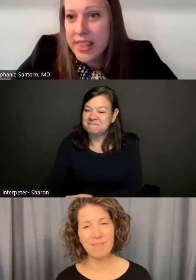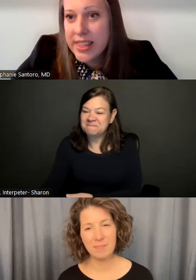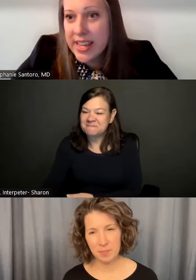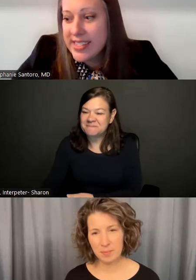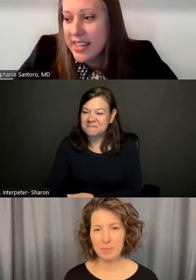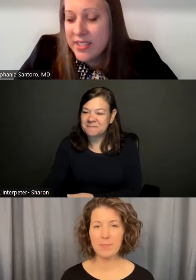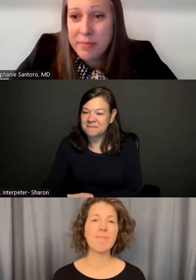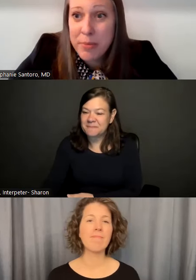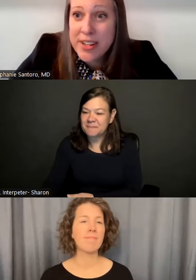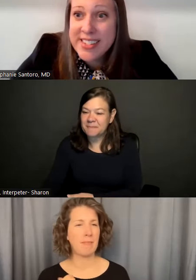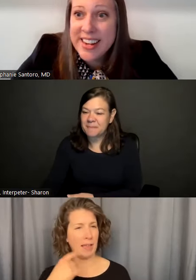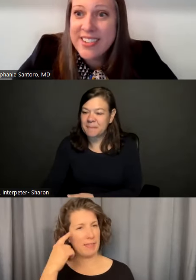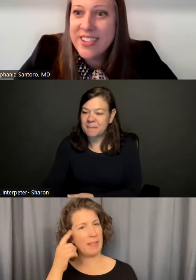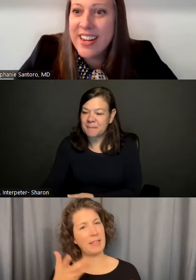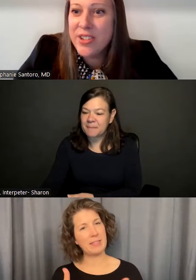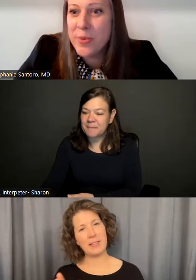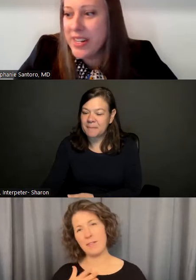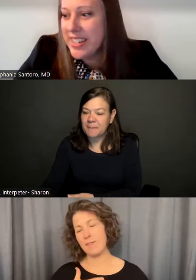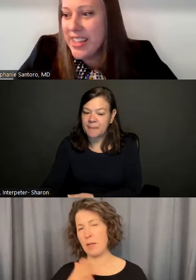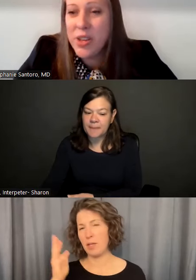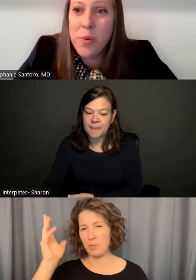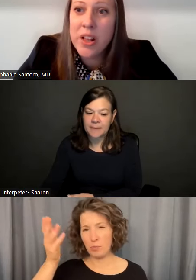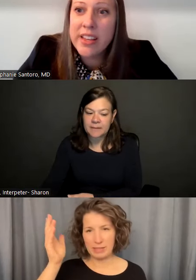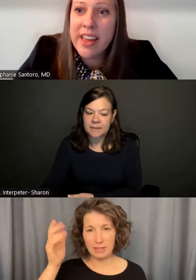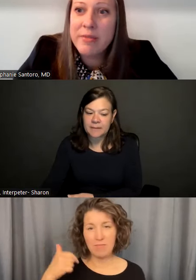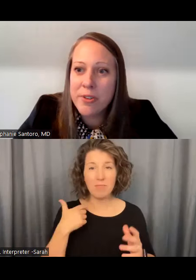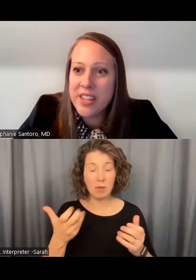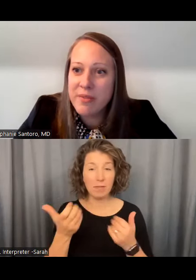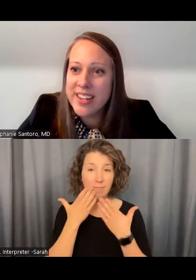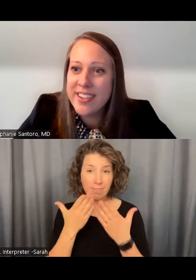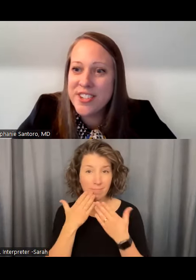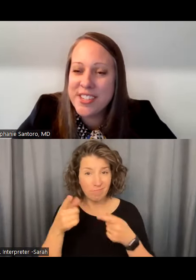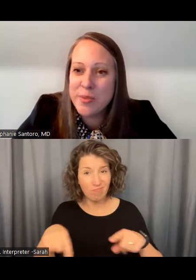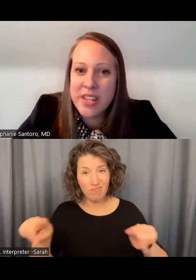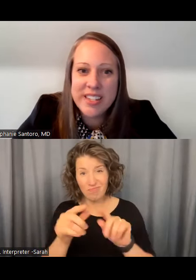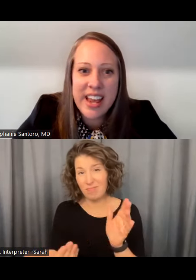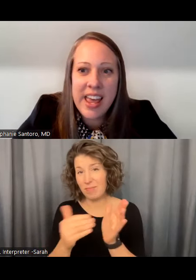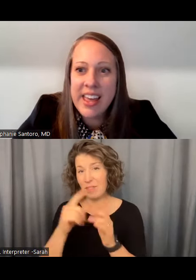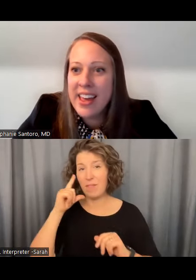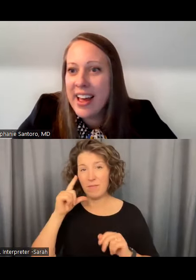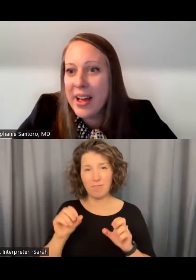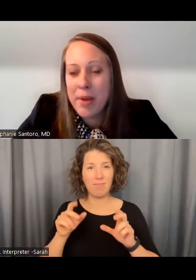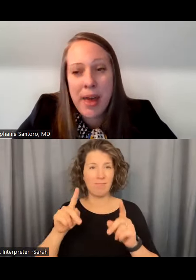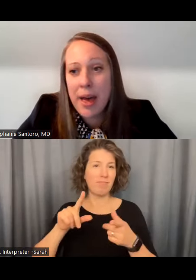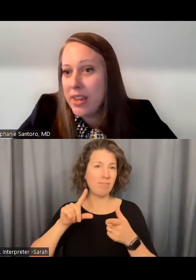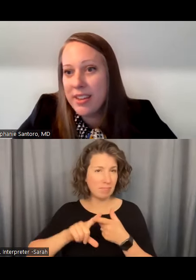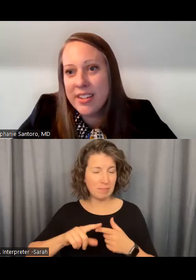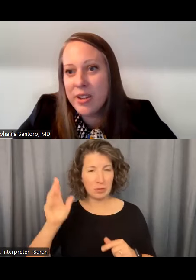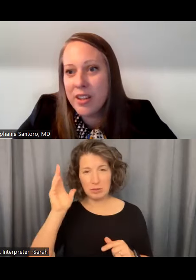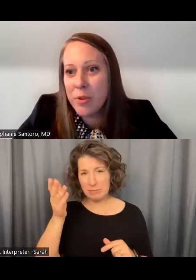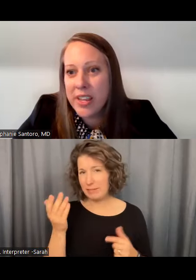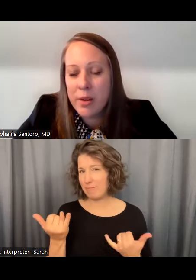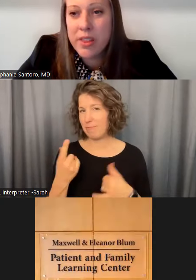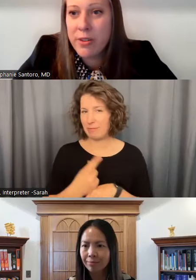So I think that's the end of my presentation. I just wanted to thank you all again for the invitation to speak today. I'm happy